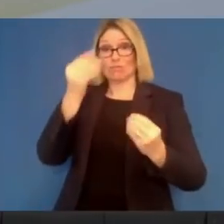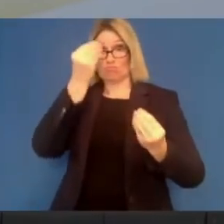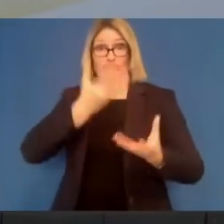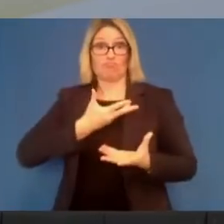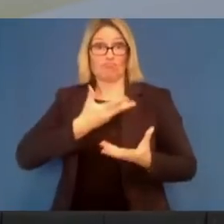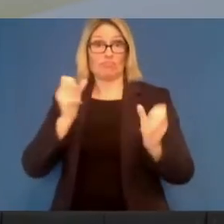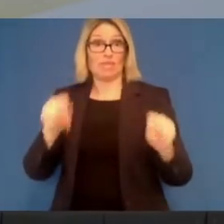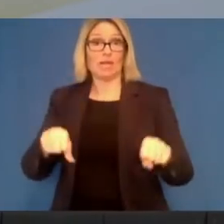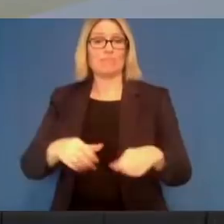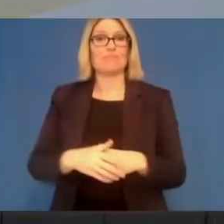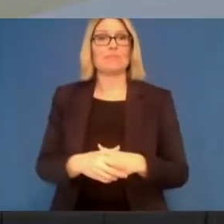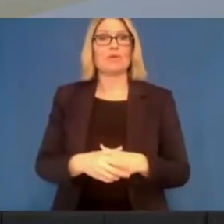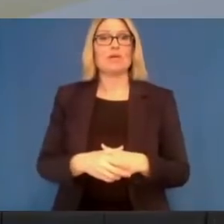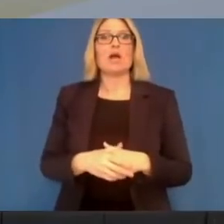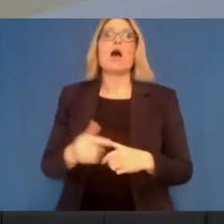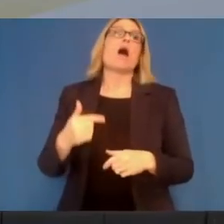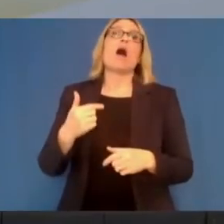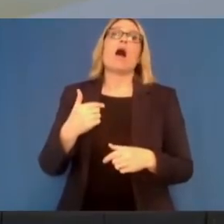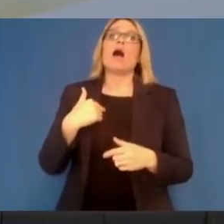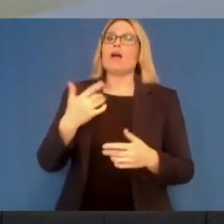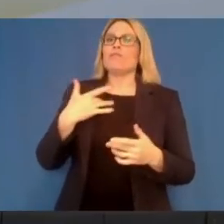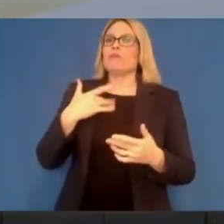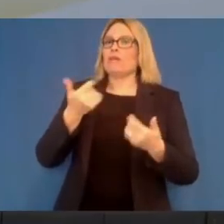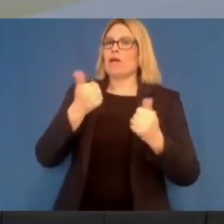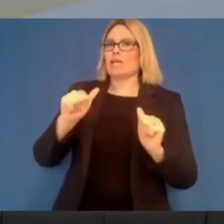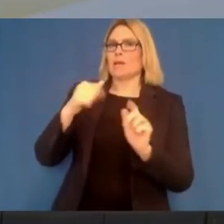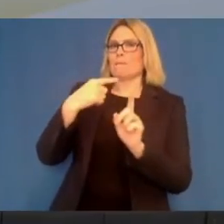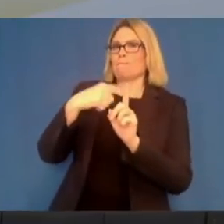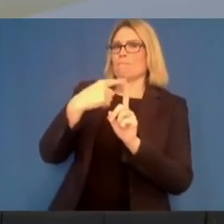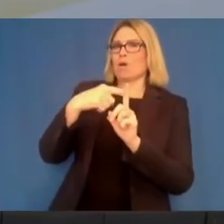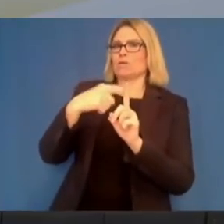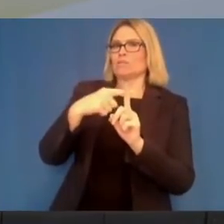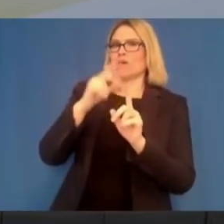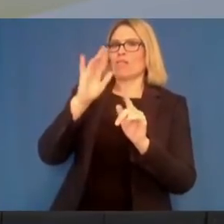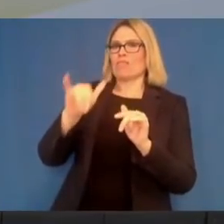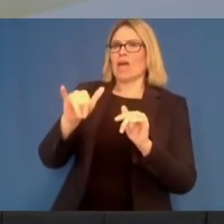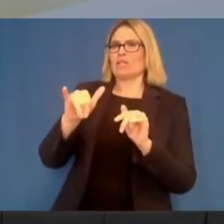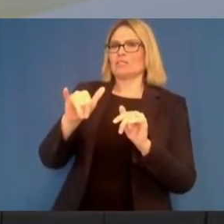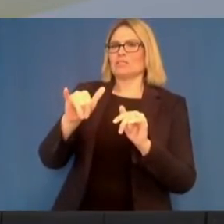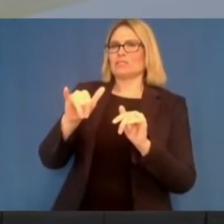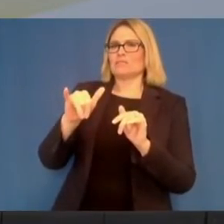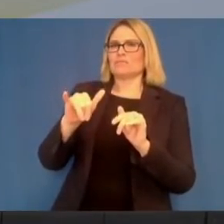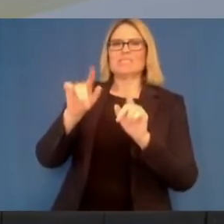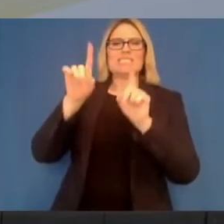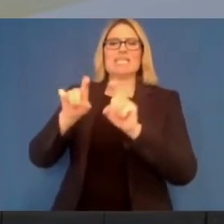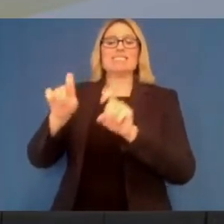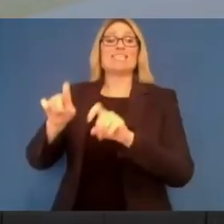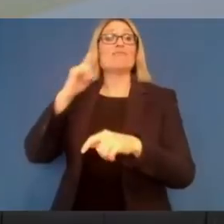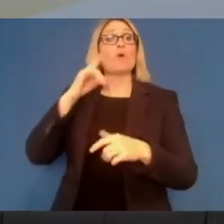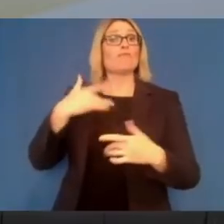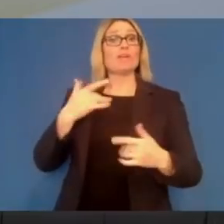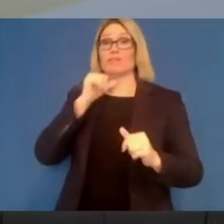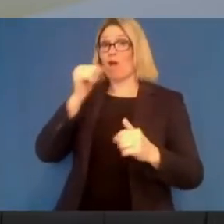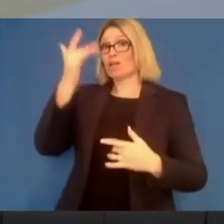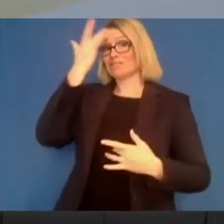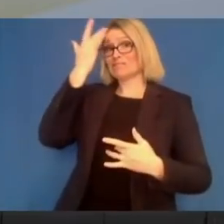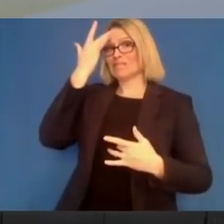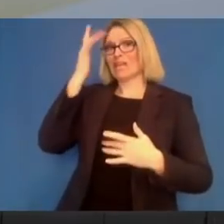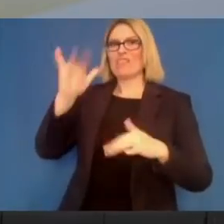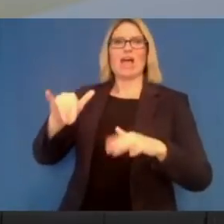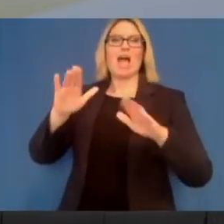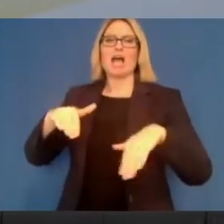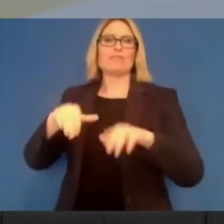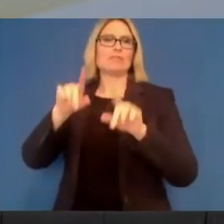I do not believe any of the positive cases have turned up in the asymptomatic testing. As I mentioned, they have been